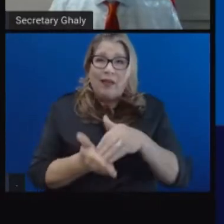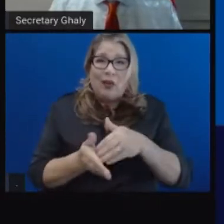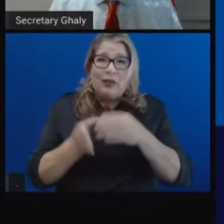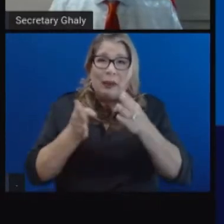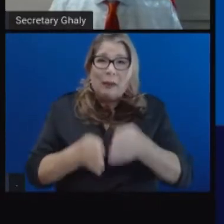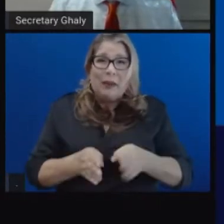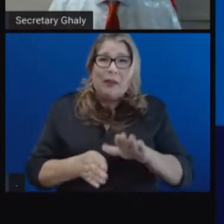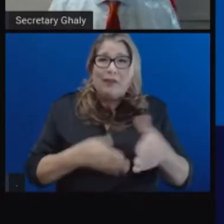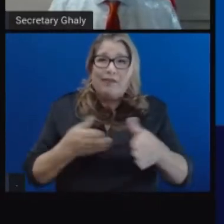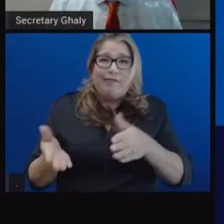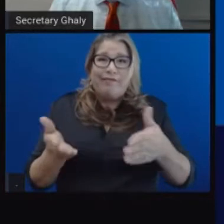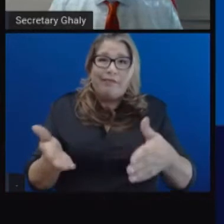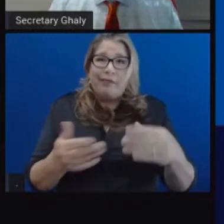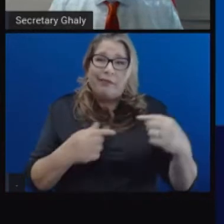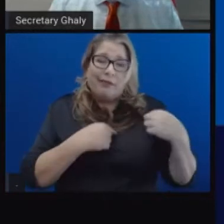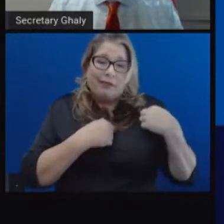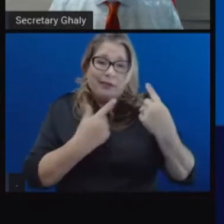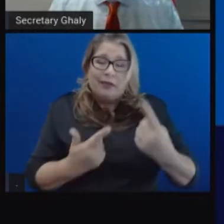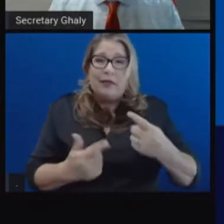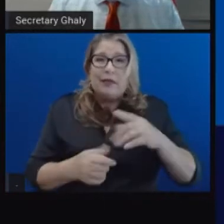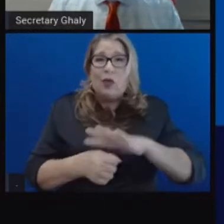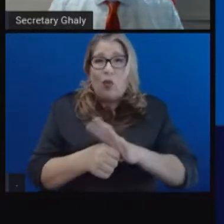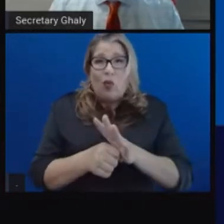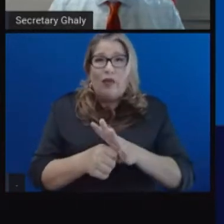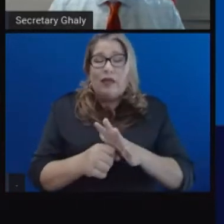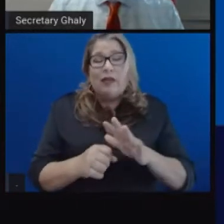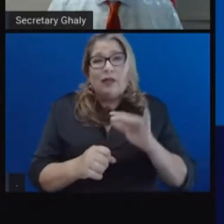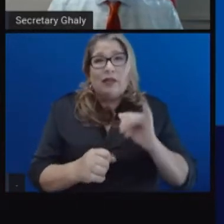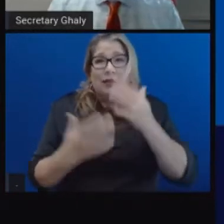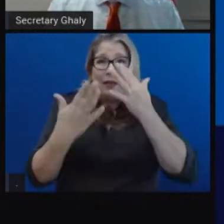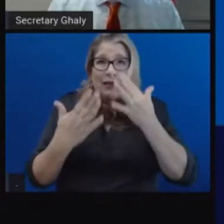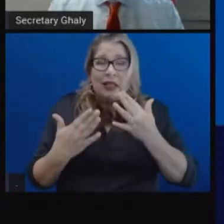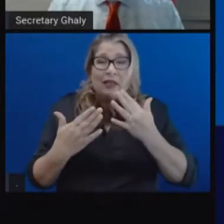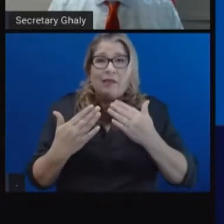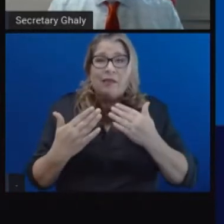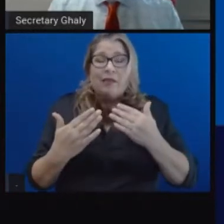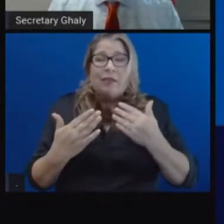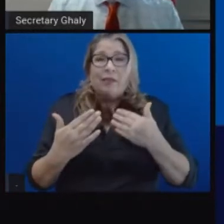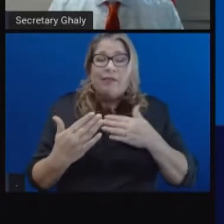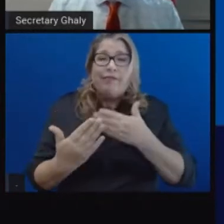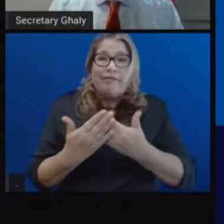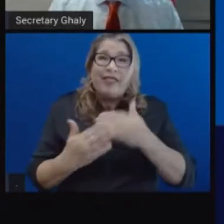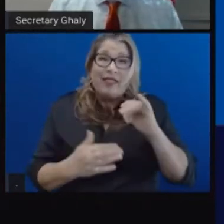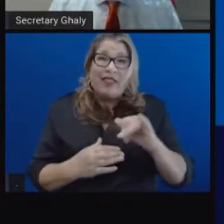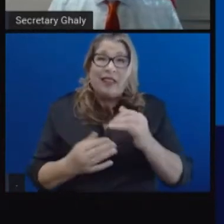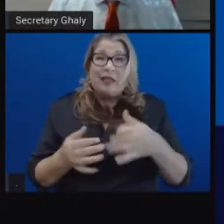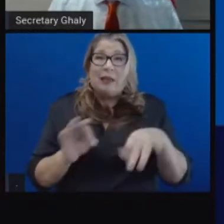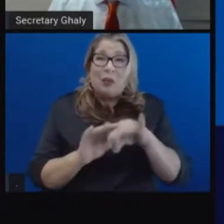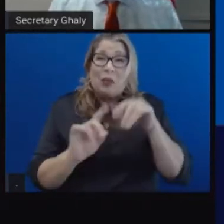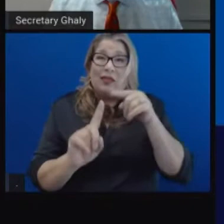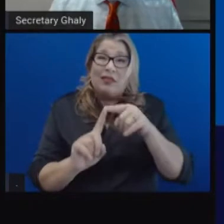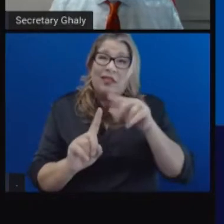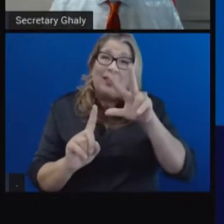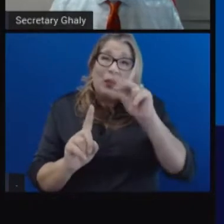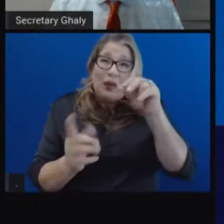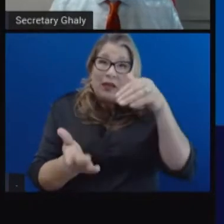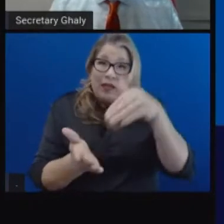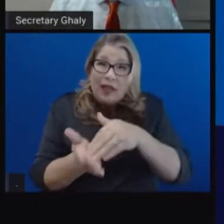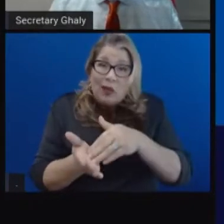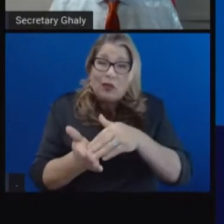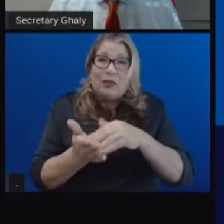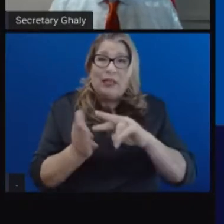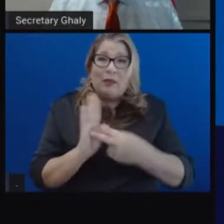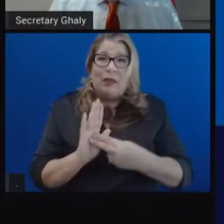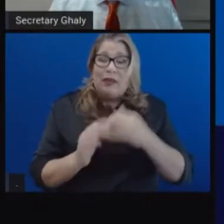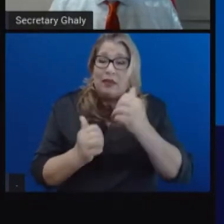COVID, an important and sad milestone. Want to recognize all of the families and communities that have been impacted